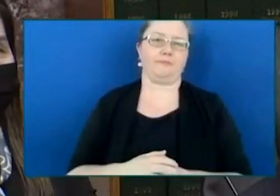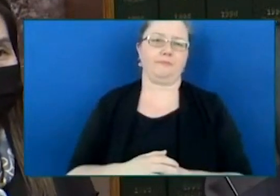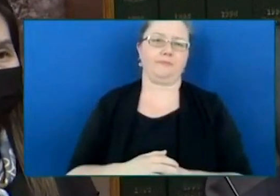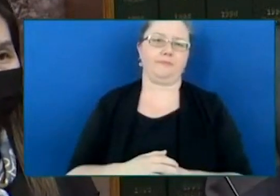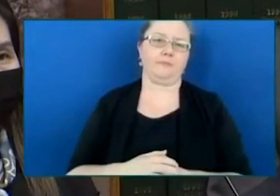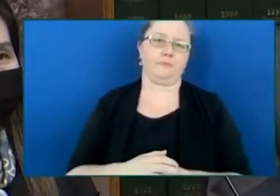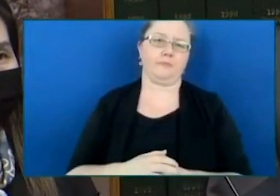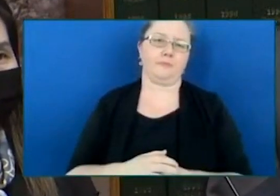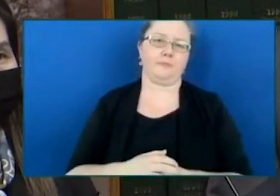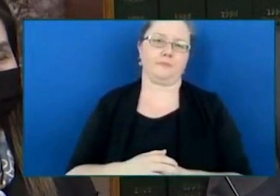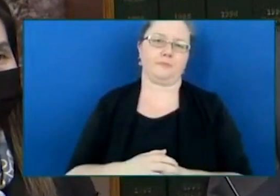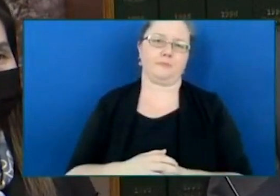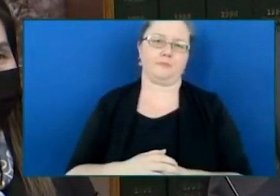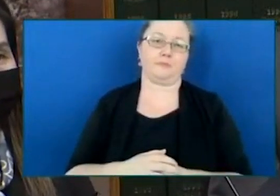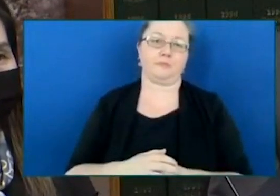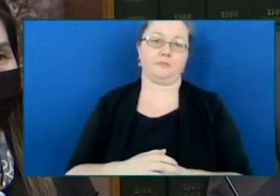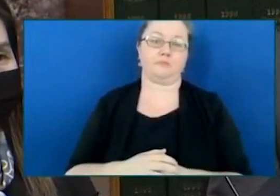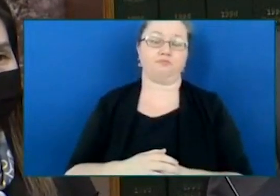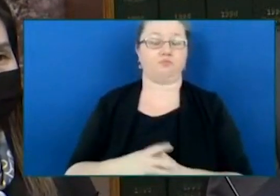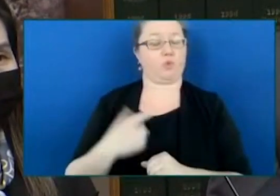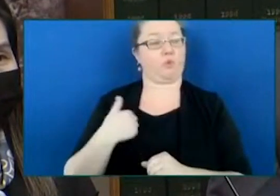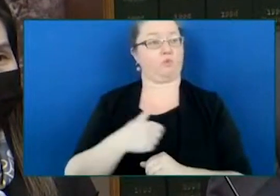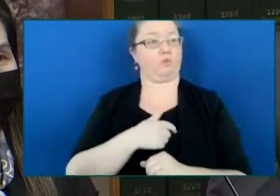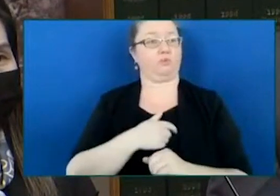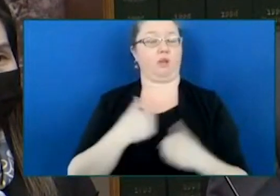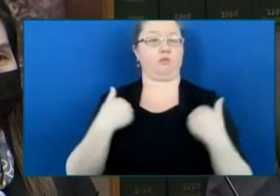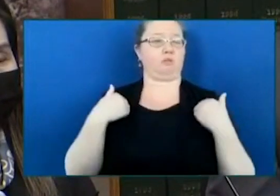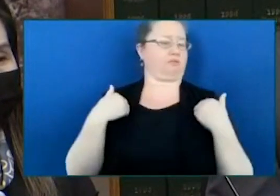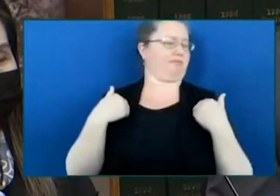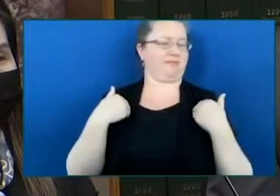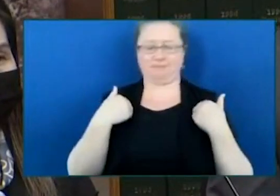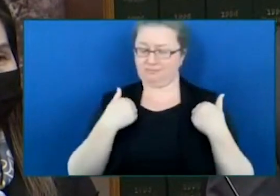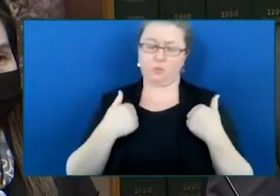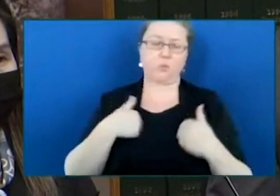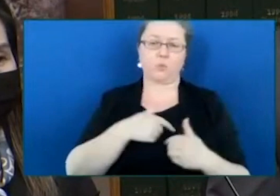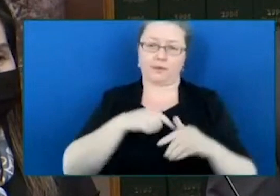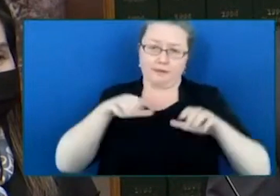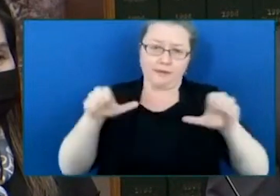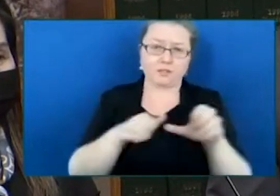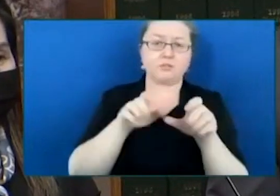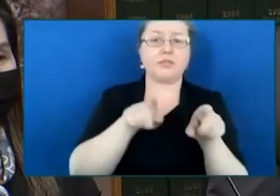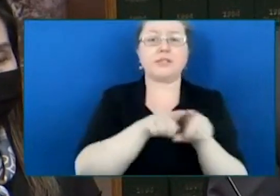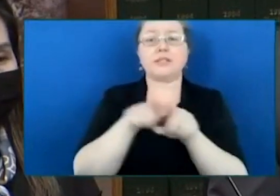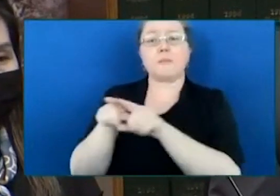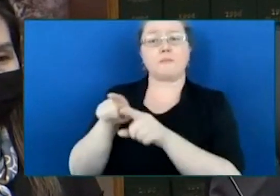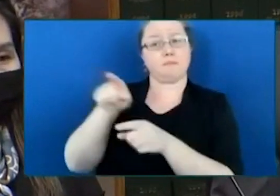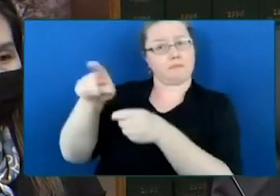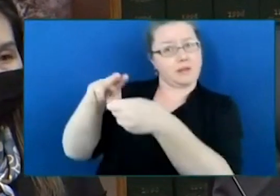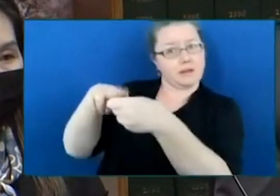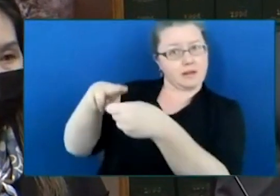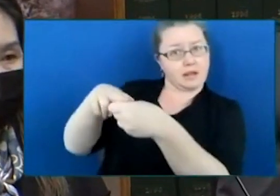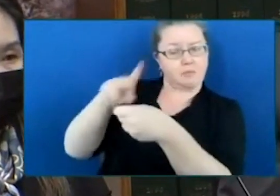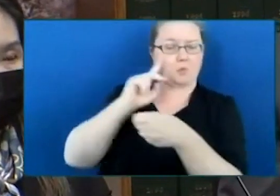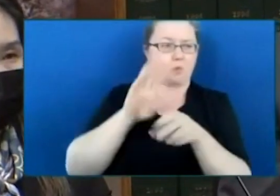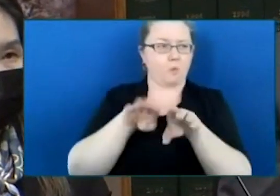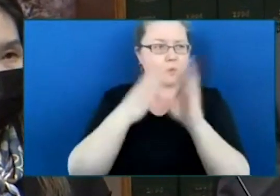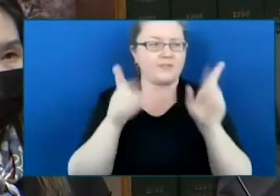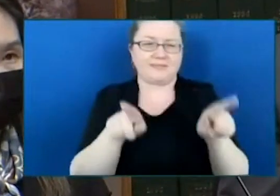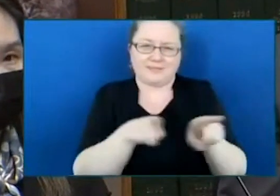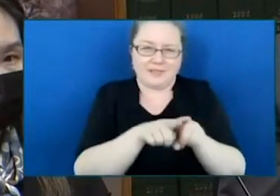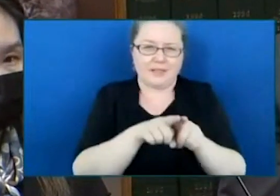We are taking action by opening hundreds of treatment and recovery beds, just like the one in Nanaimo, by becoming the first province in Canada to apply